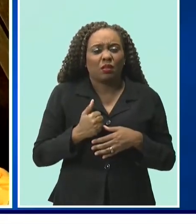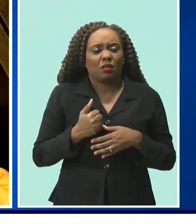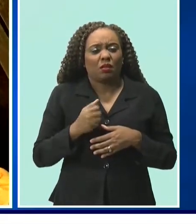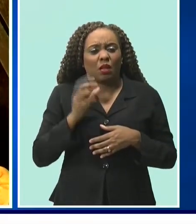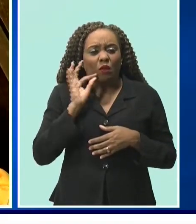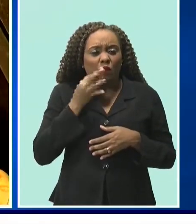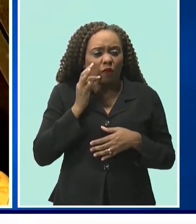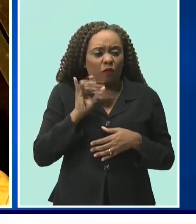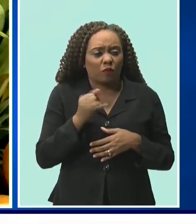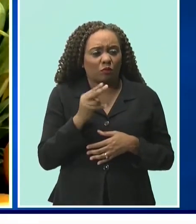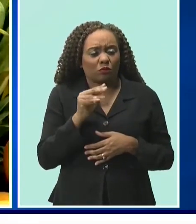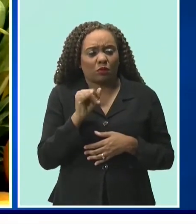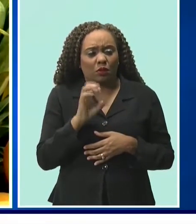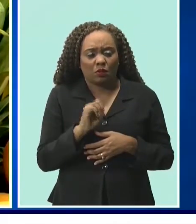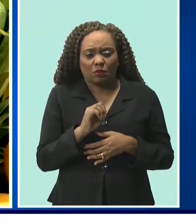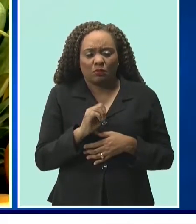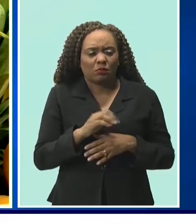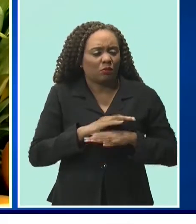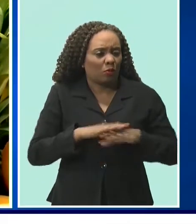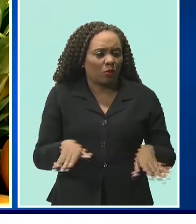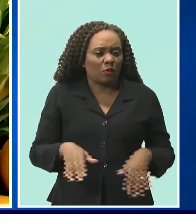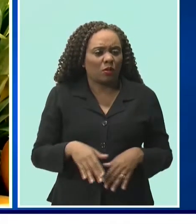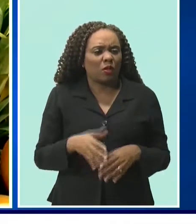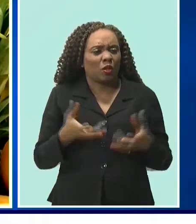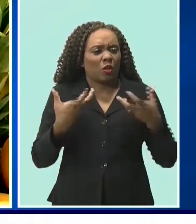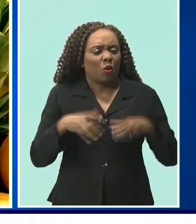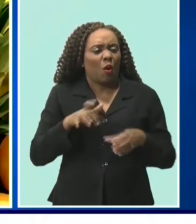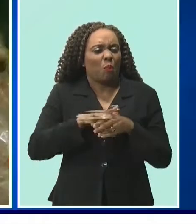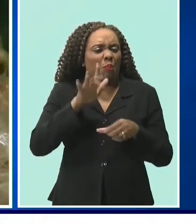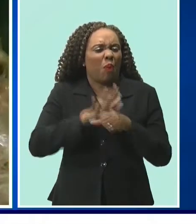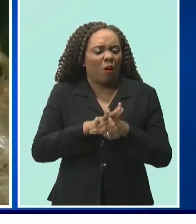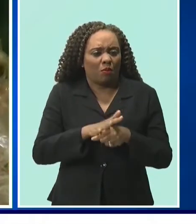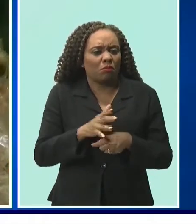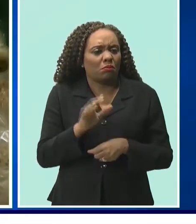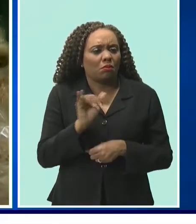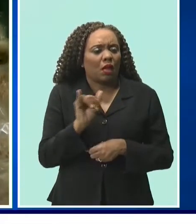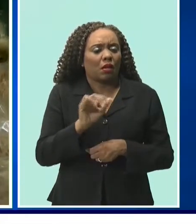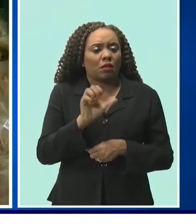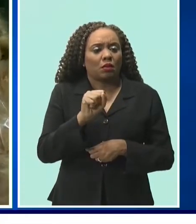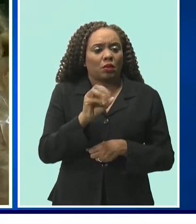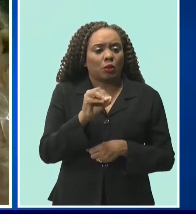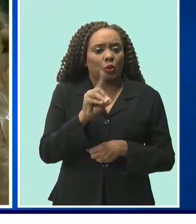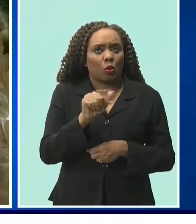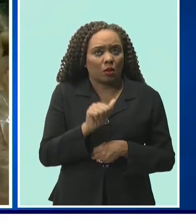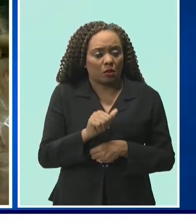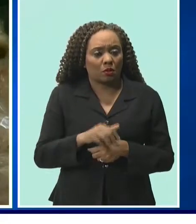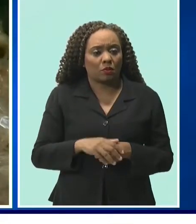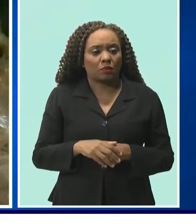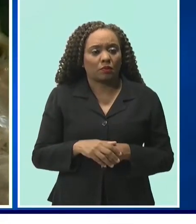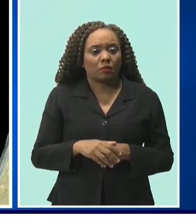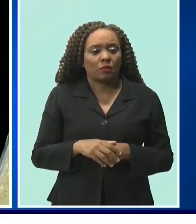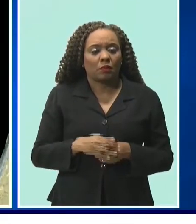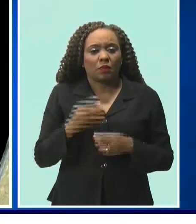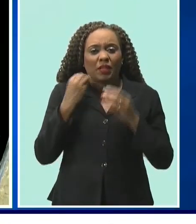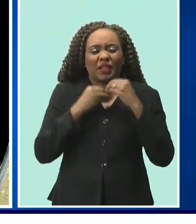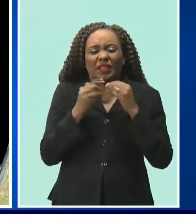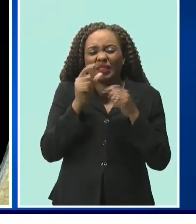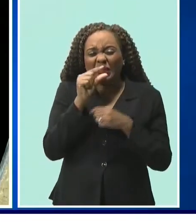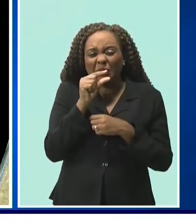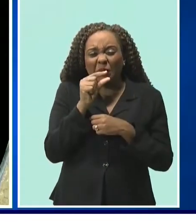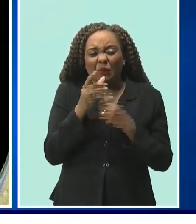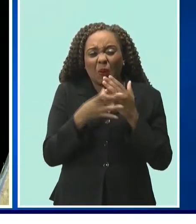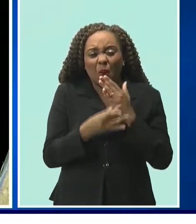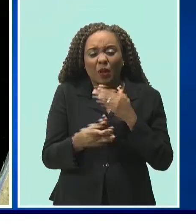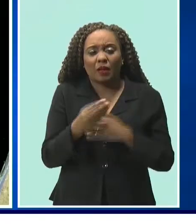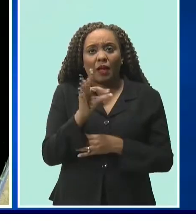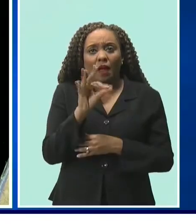juice concentrates, fizzy and still drinks, as they all contain sugar. Eat moderate amounts of fat and oil. Consume